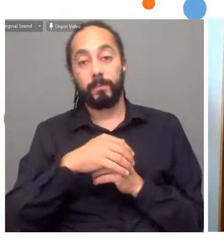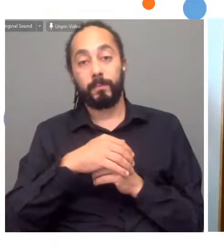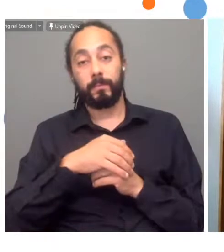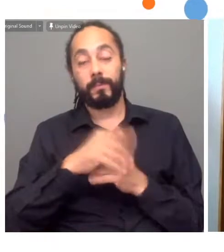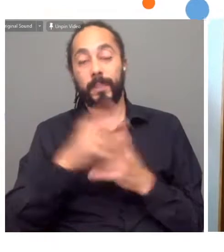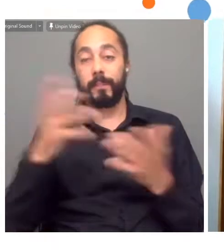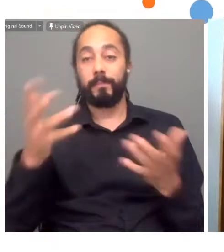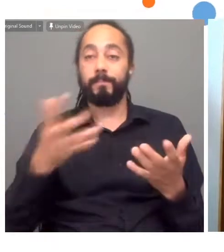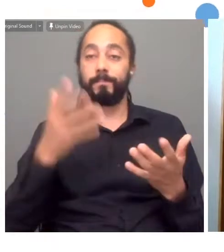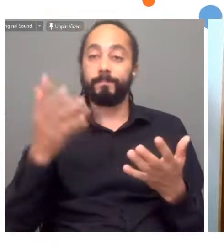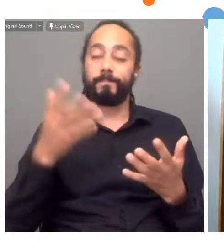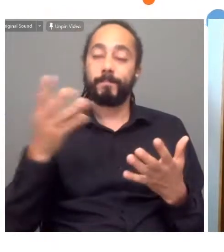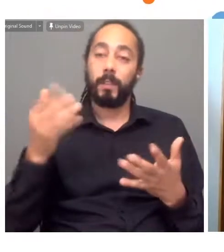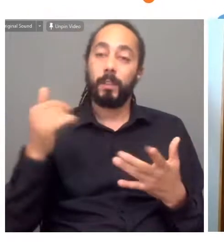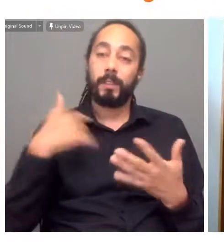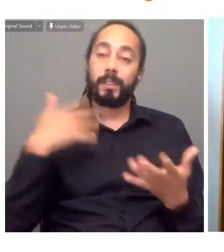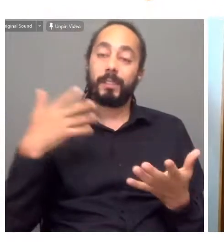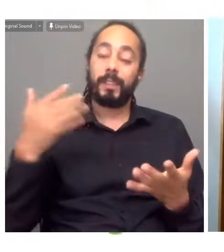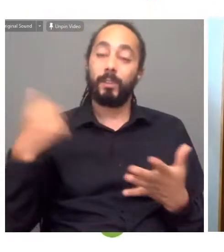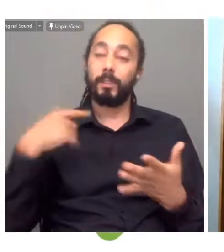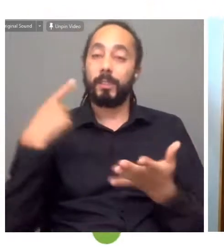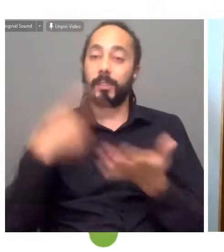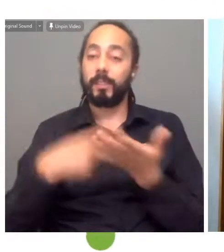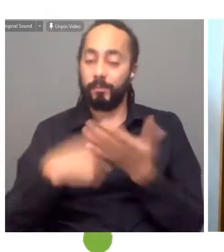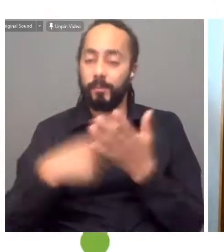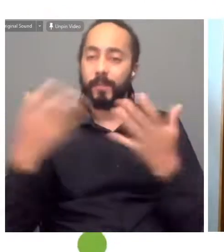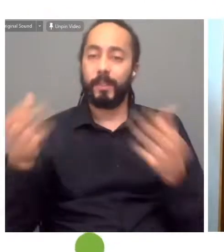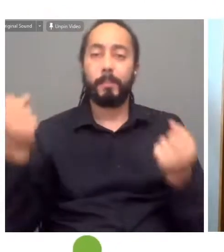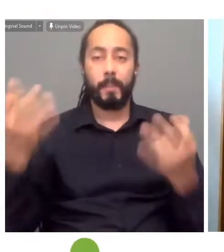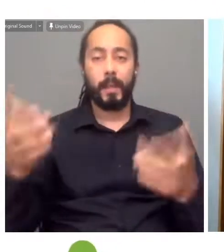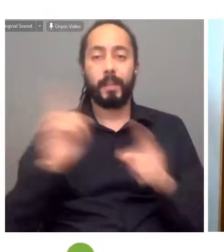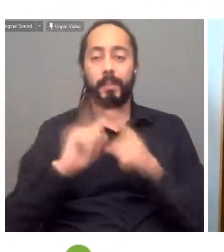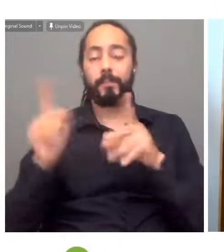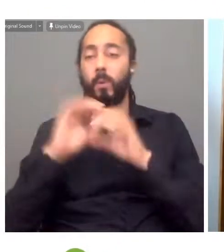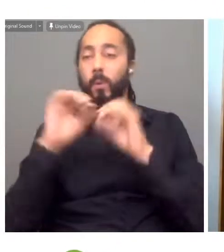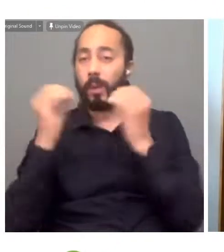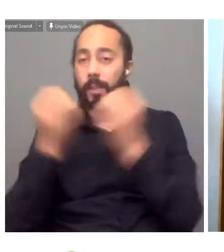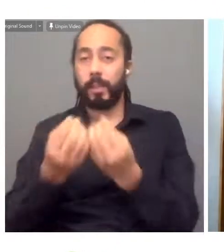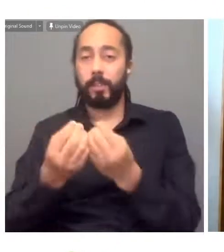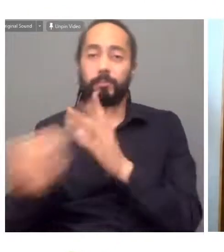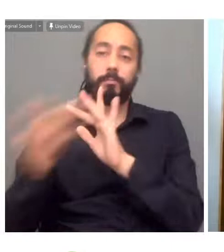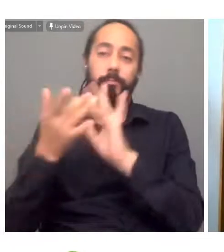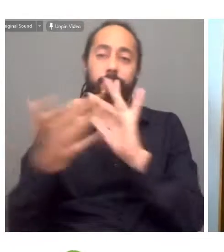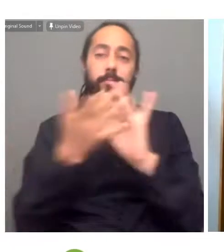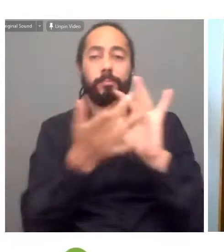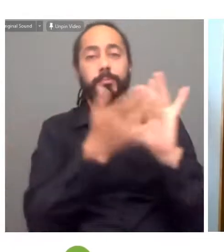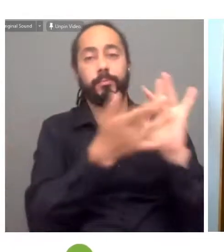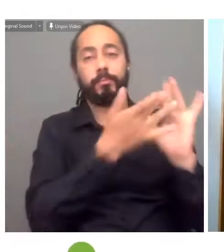There's a conversation happening. We've been approached by many organizations. The Quebec government